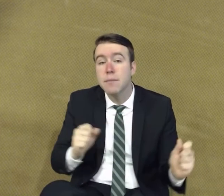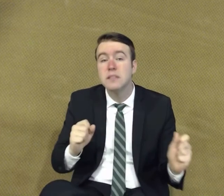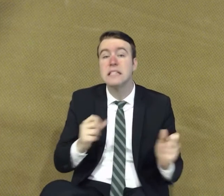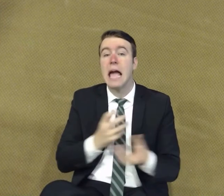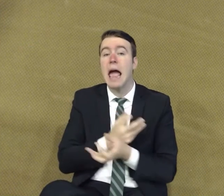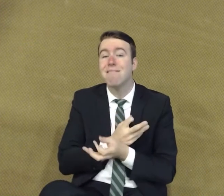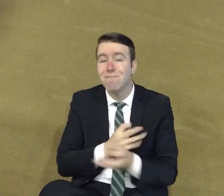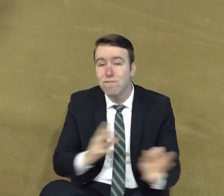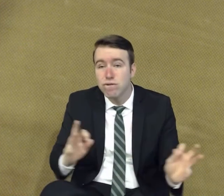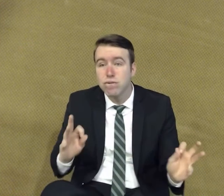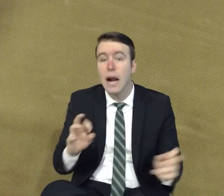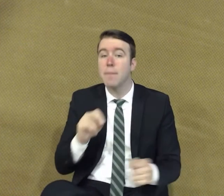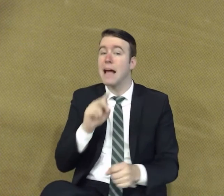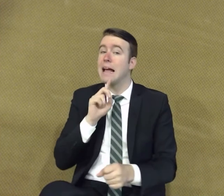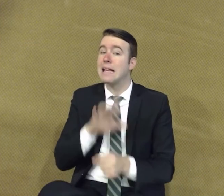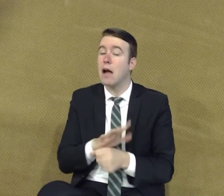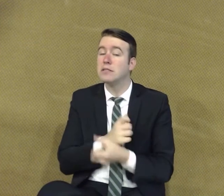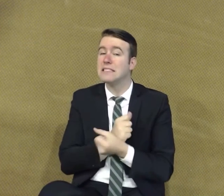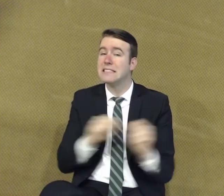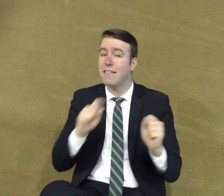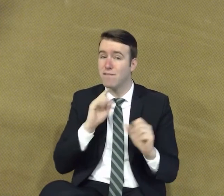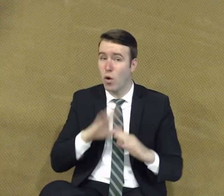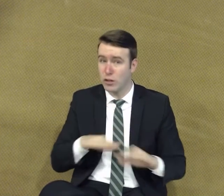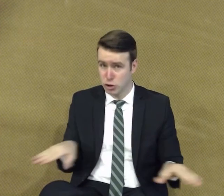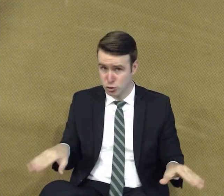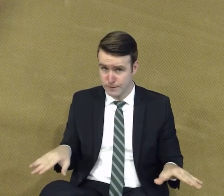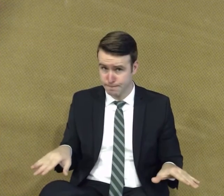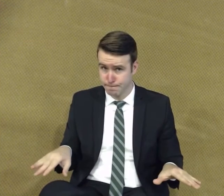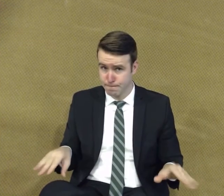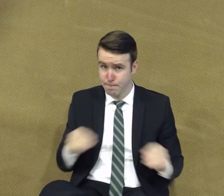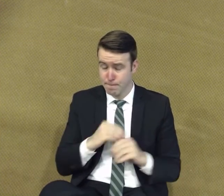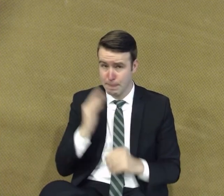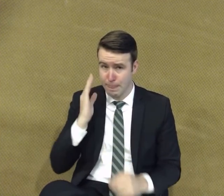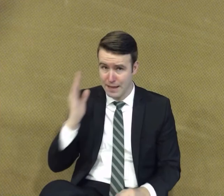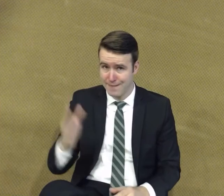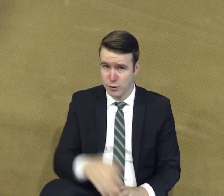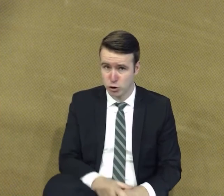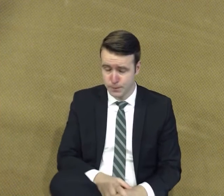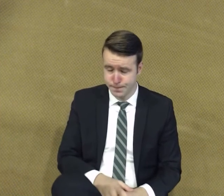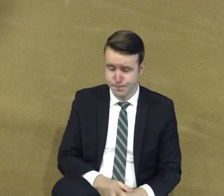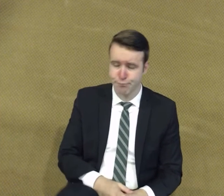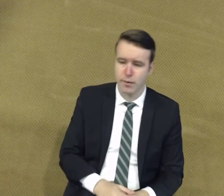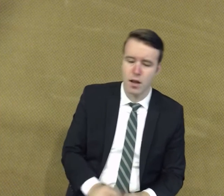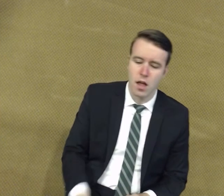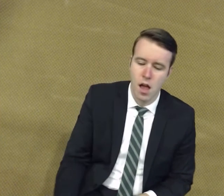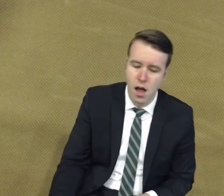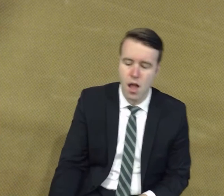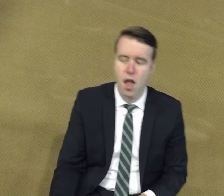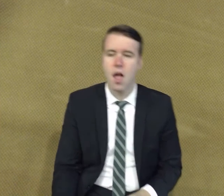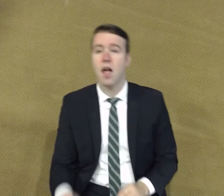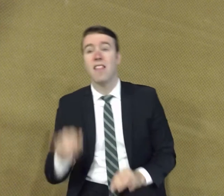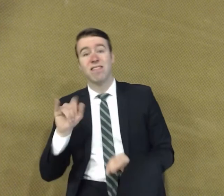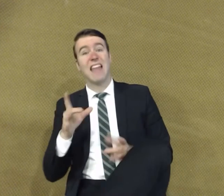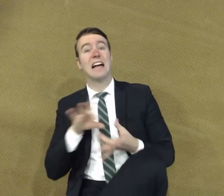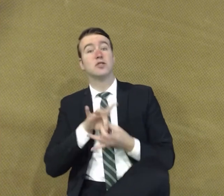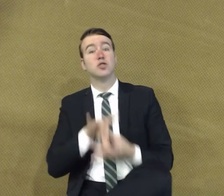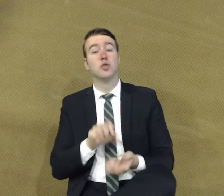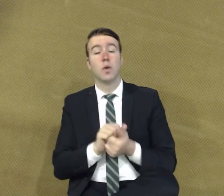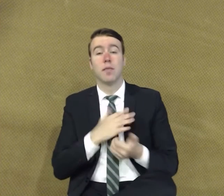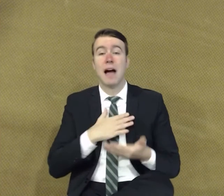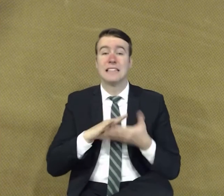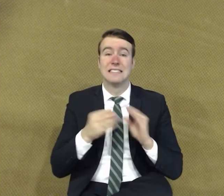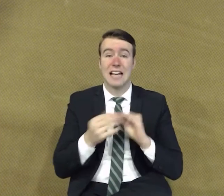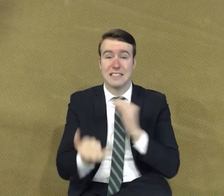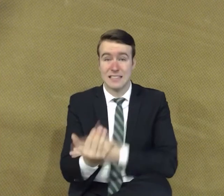and freedom and guarantee safety for their children in the future. And that has to do with my text this